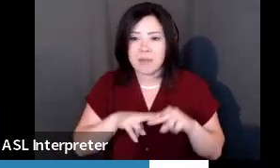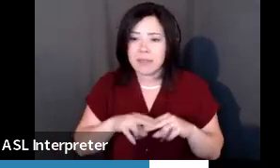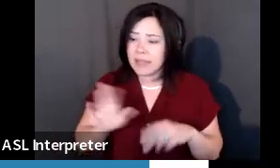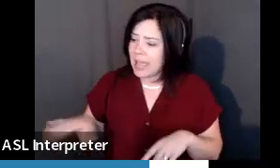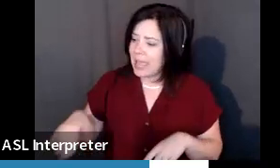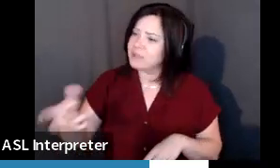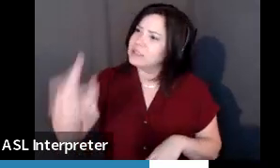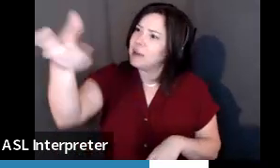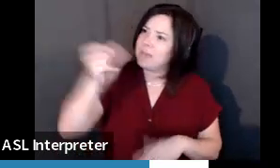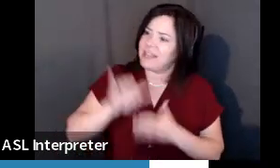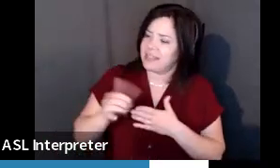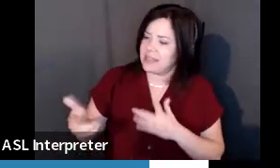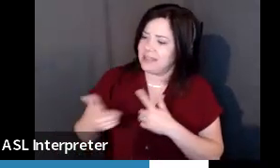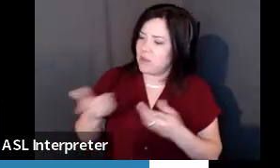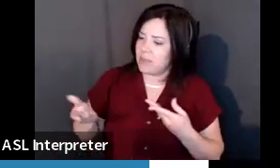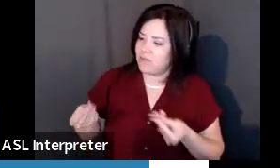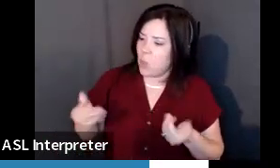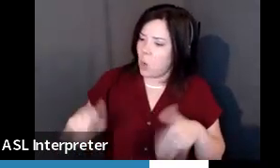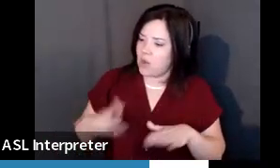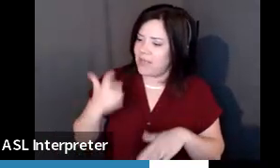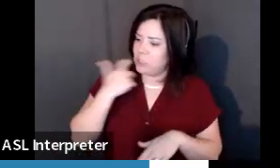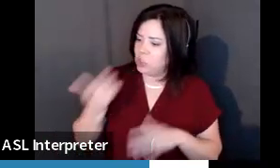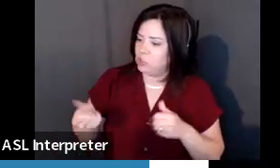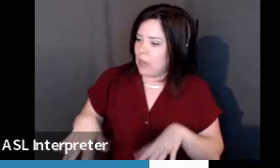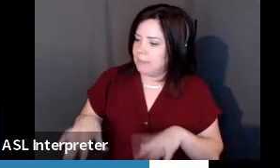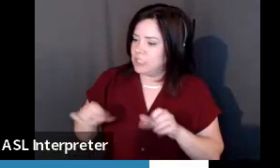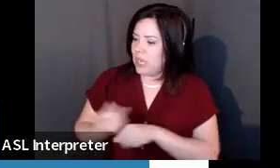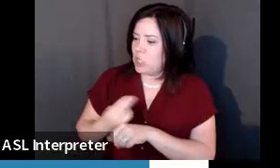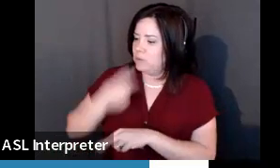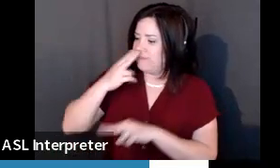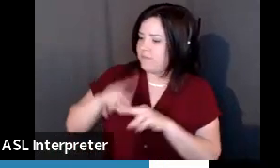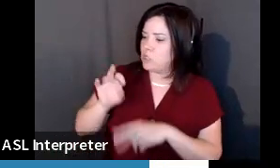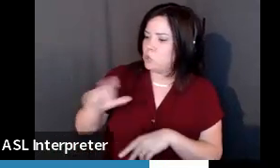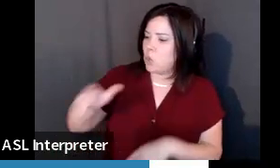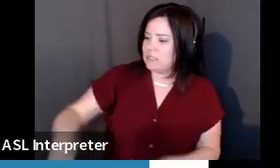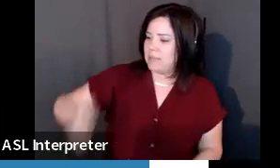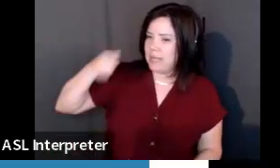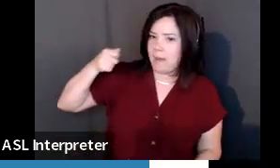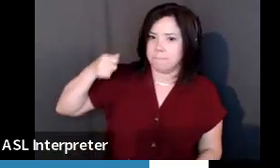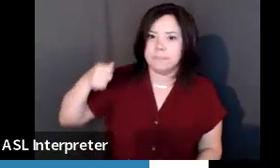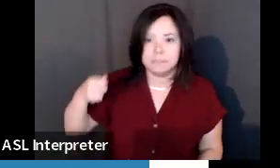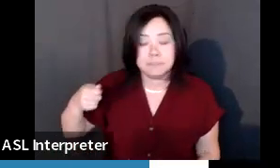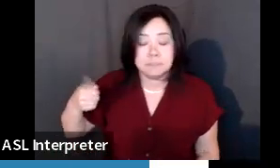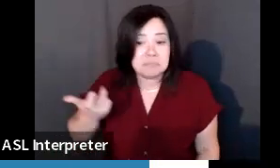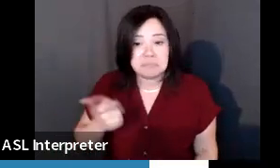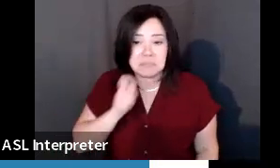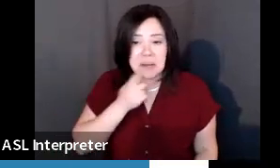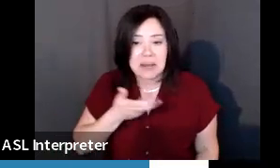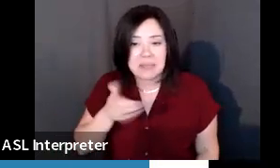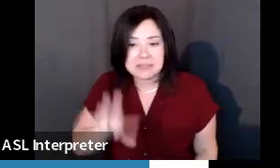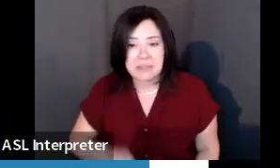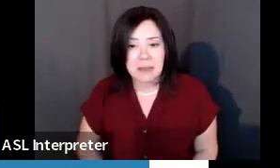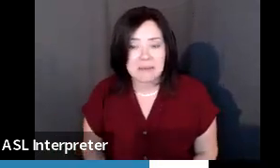pick this thing up off the floor that we just dropped, and then you get to use this fun tool to pick it up. Just some neat things like